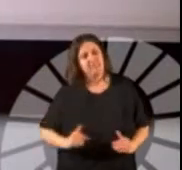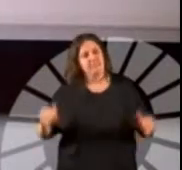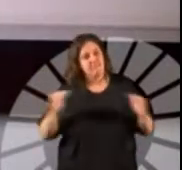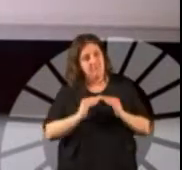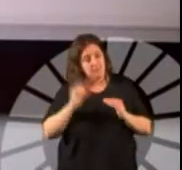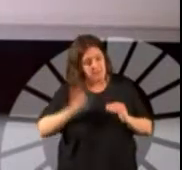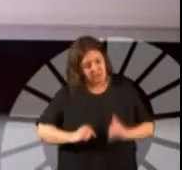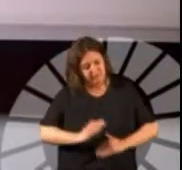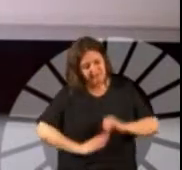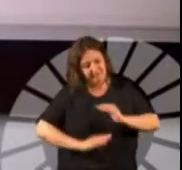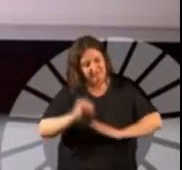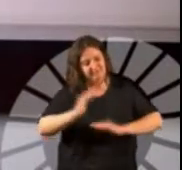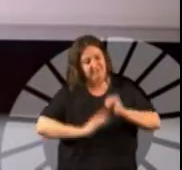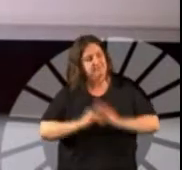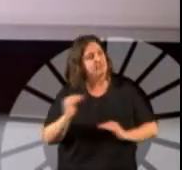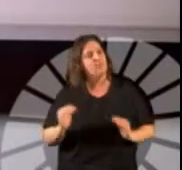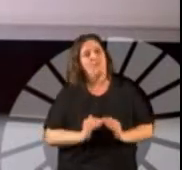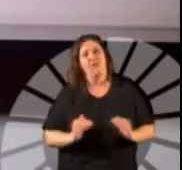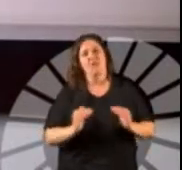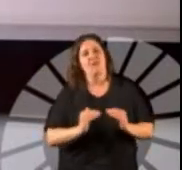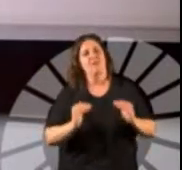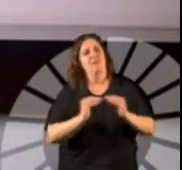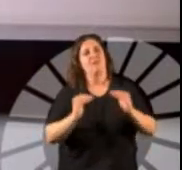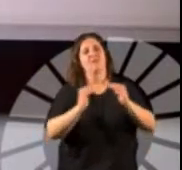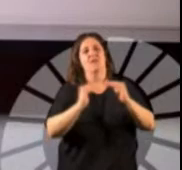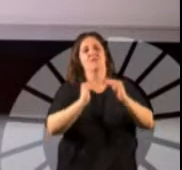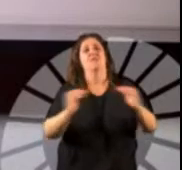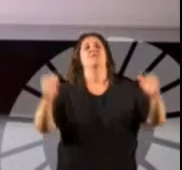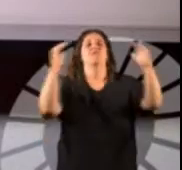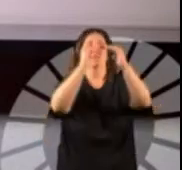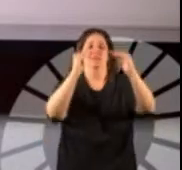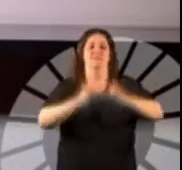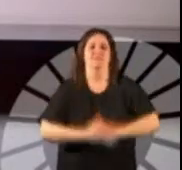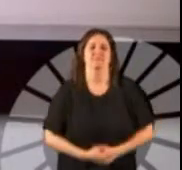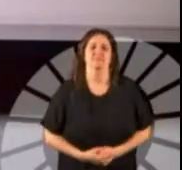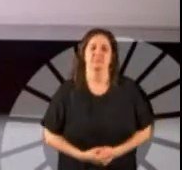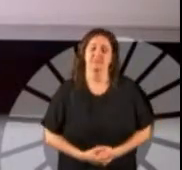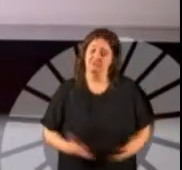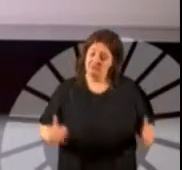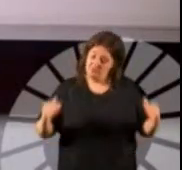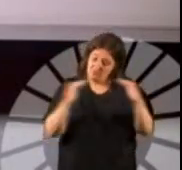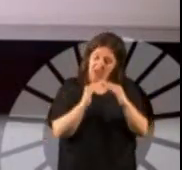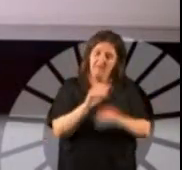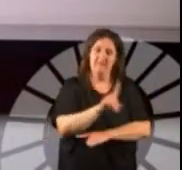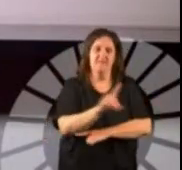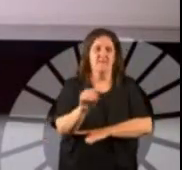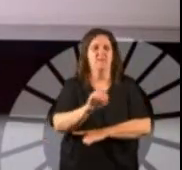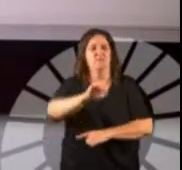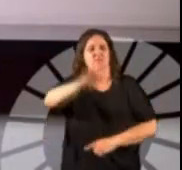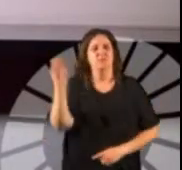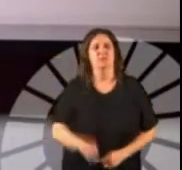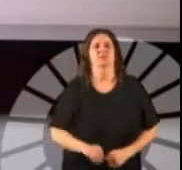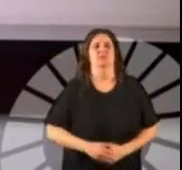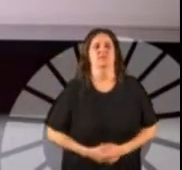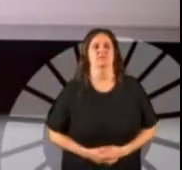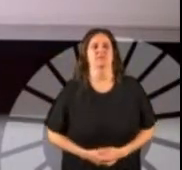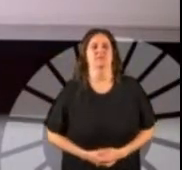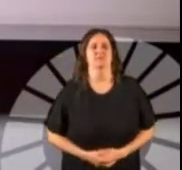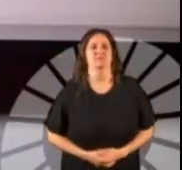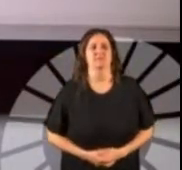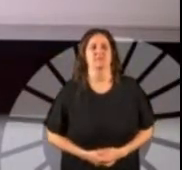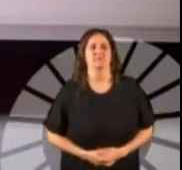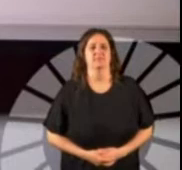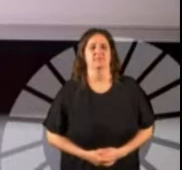irrefutable. This forum is important because of its clear commitment to forge